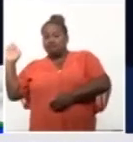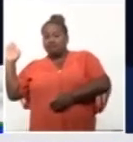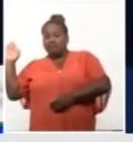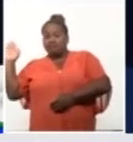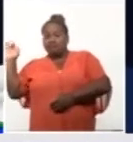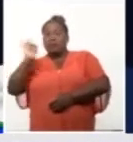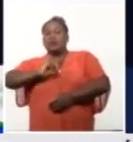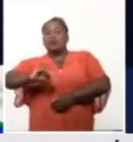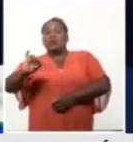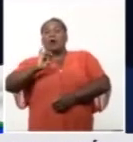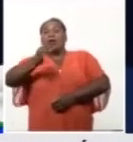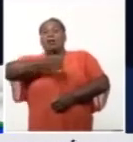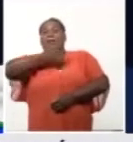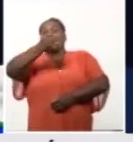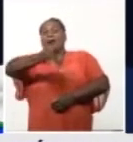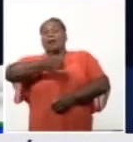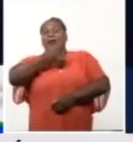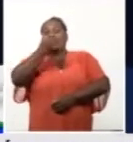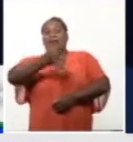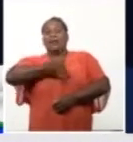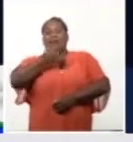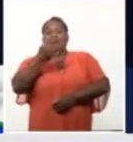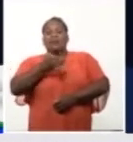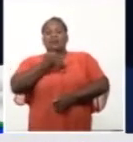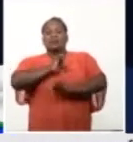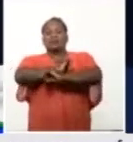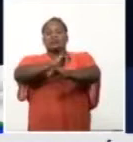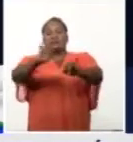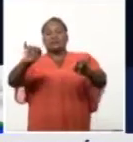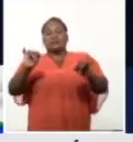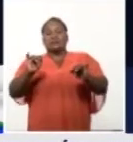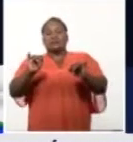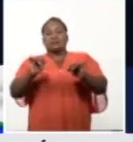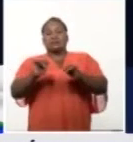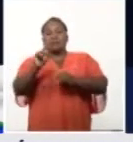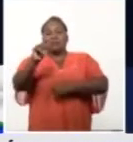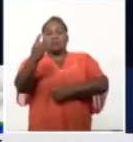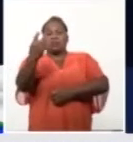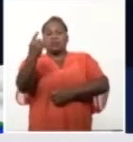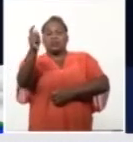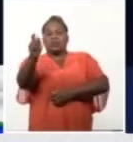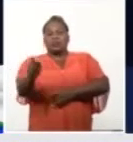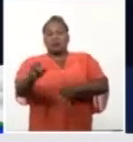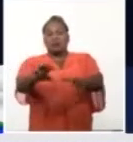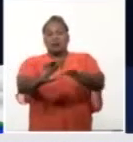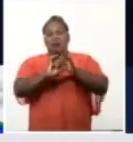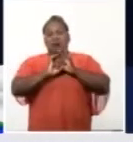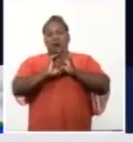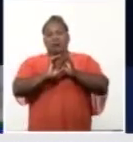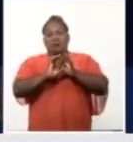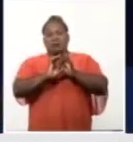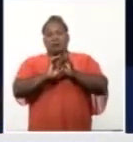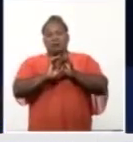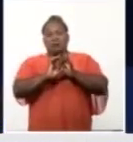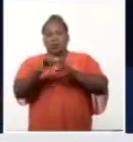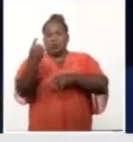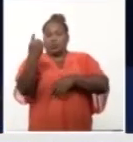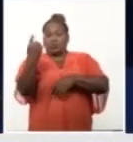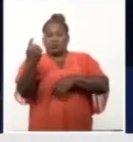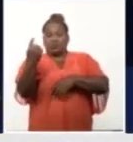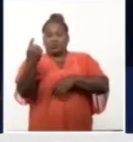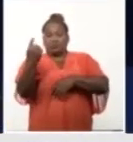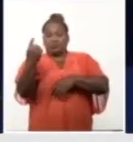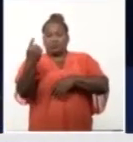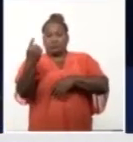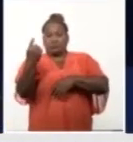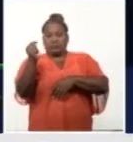And as we have said previously, there is 1 case in serious condition, a patient